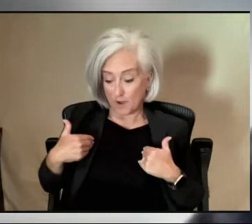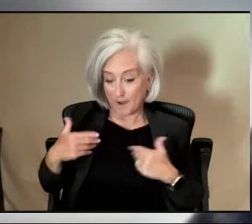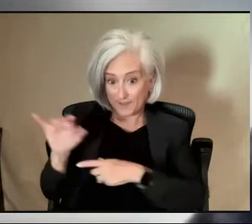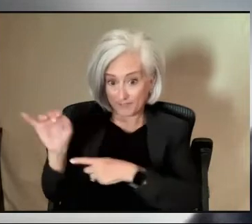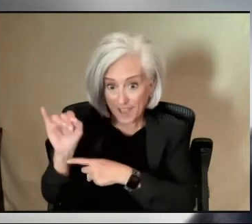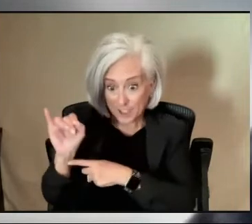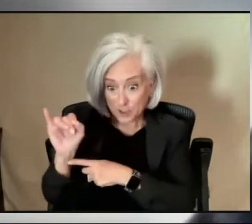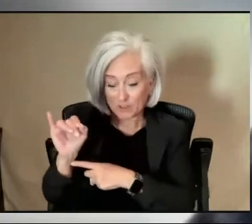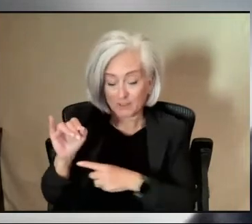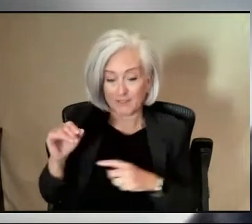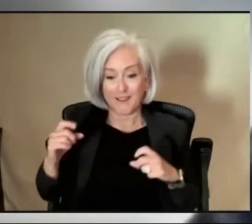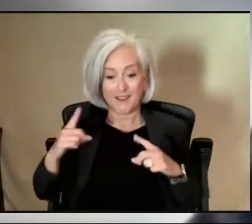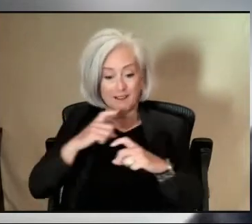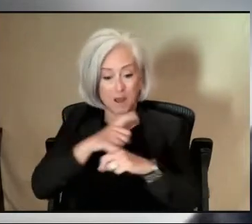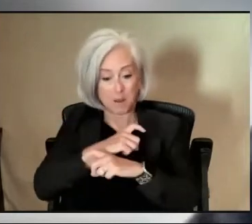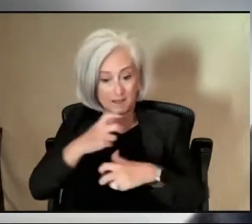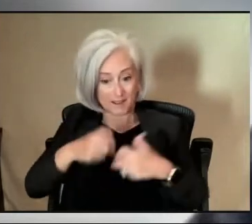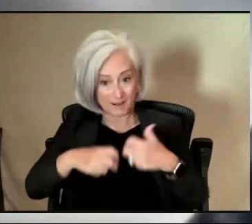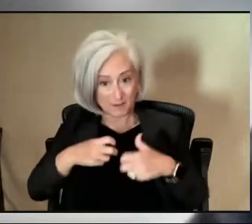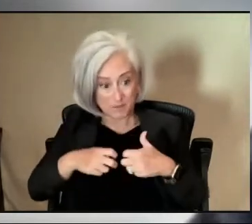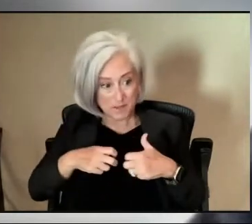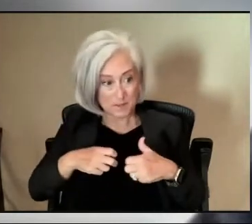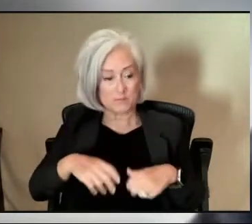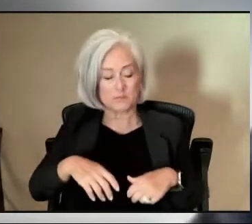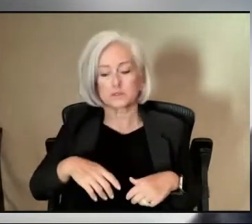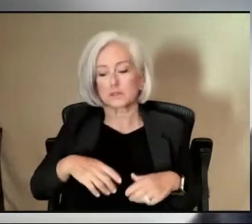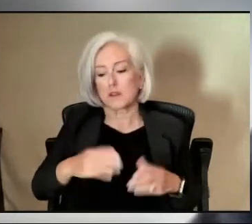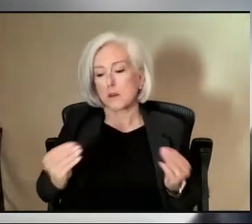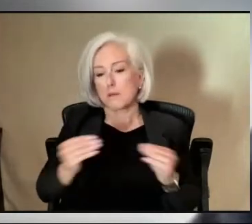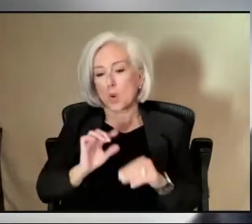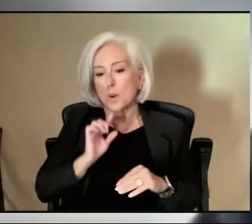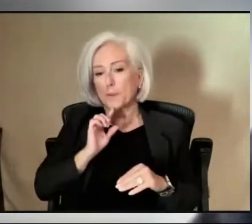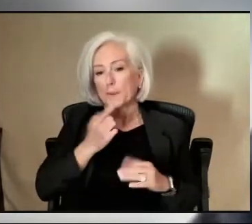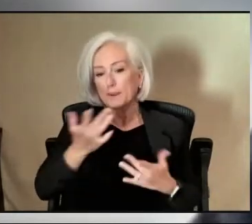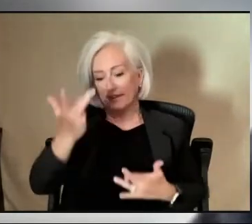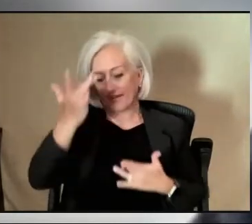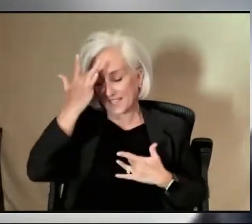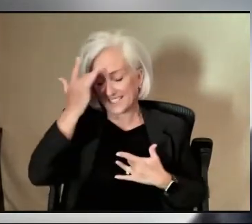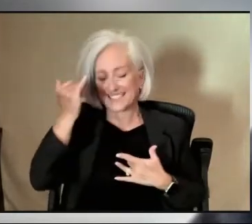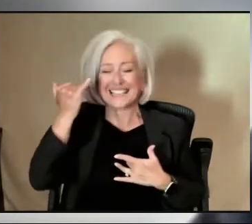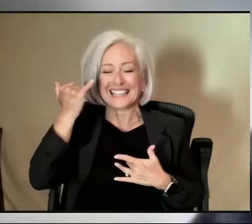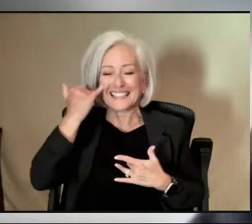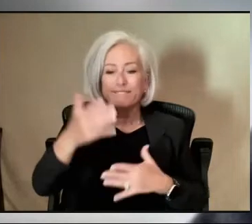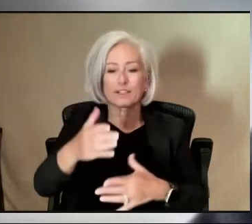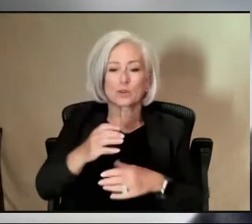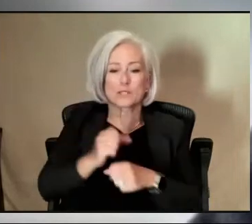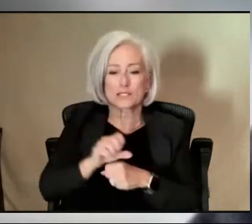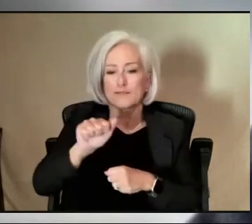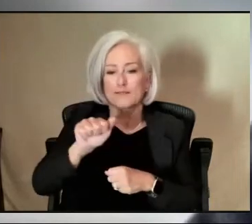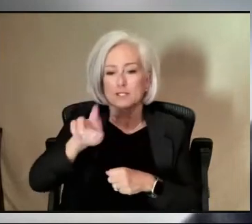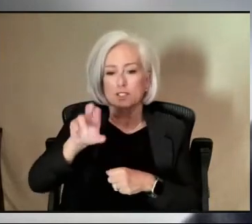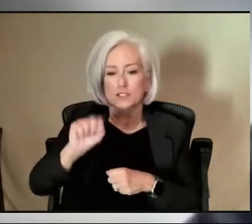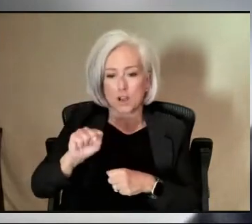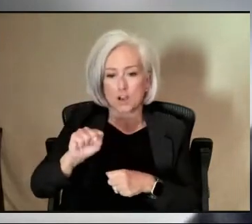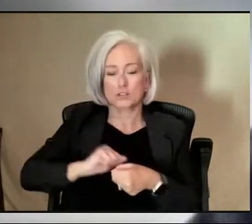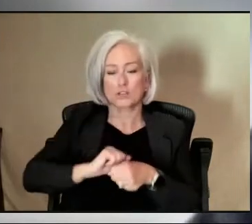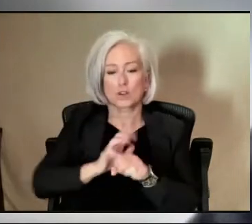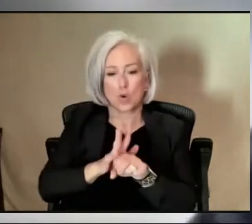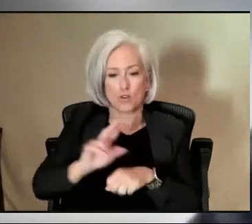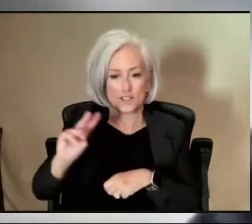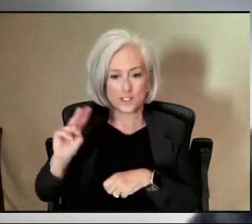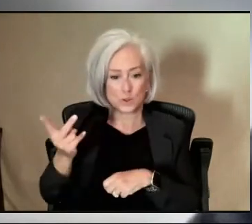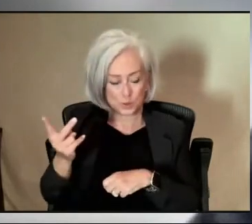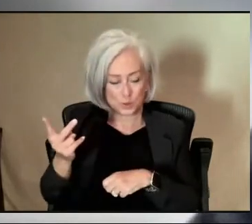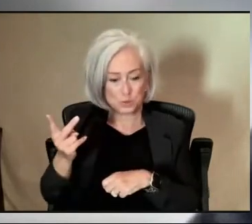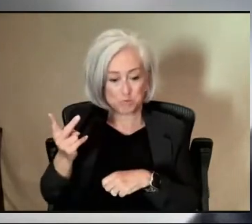and more severe disease if they were to get infected with SARS-CoV-2. Indeed, that's part of what we have seen